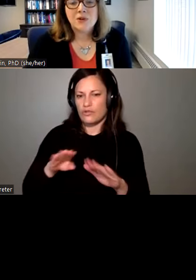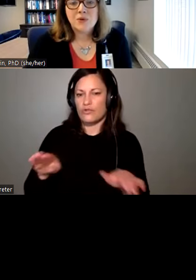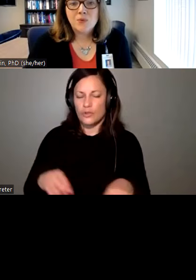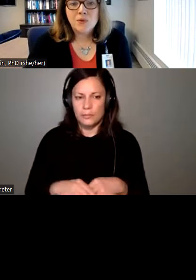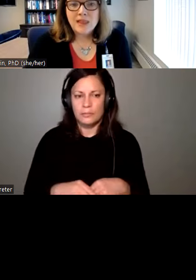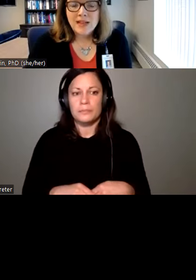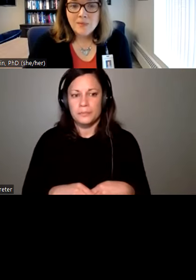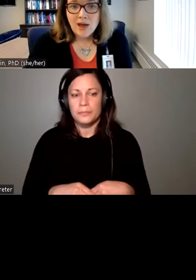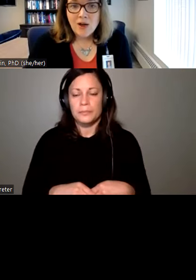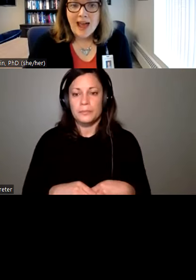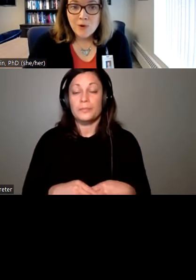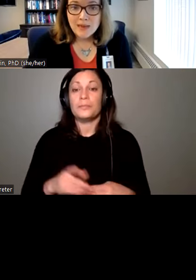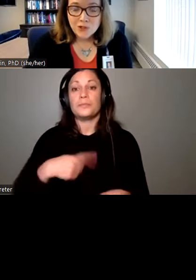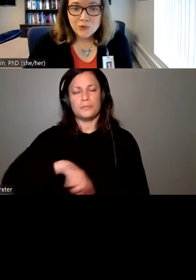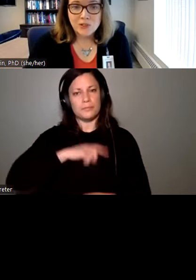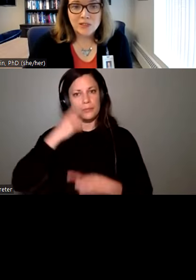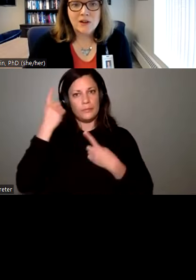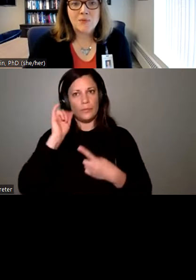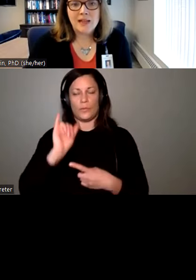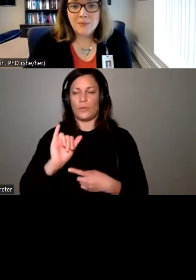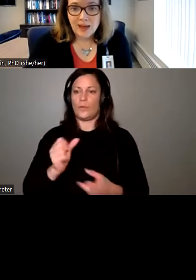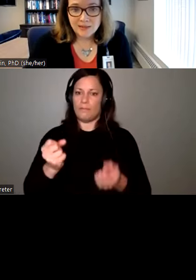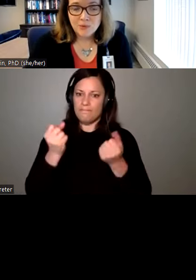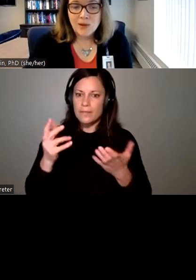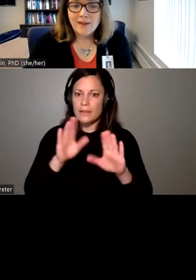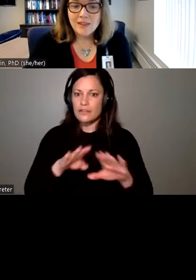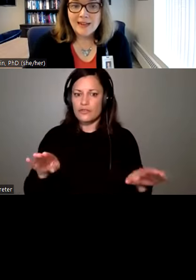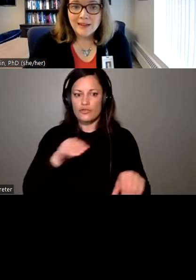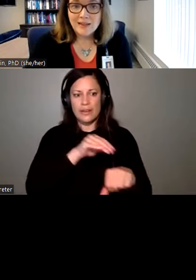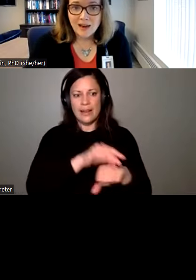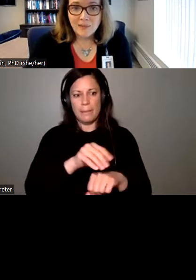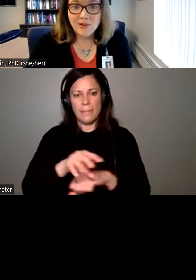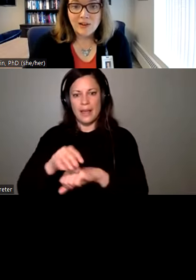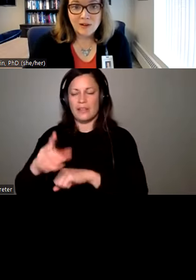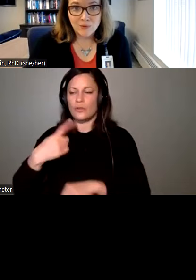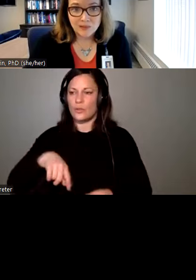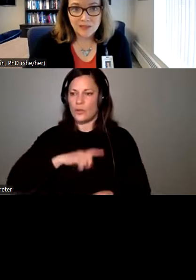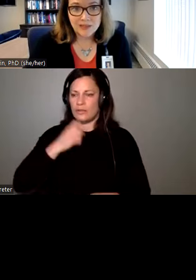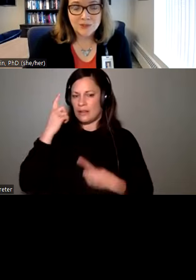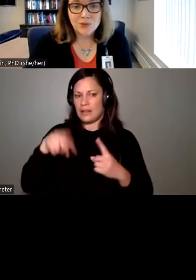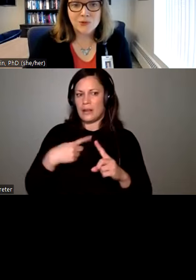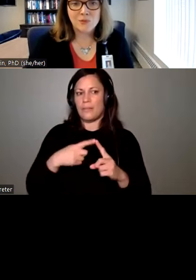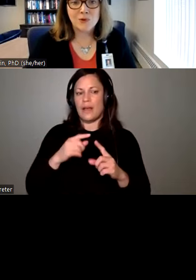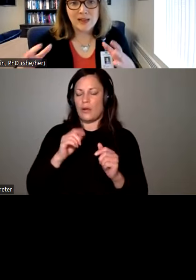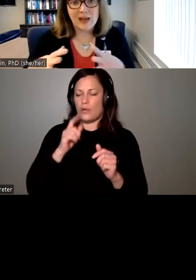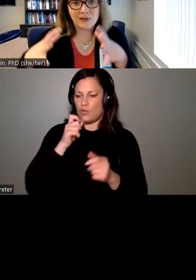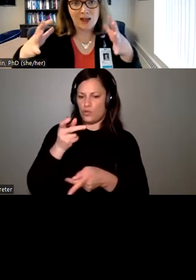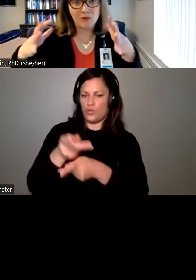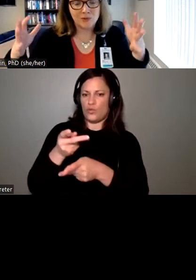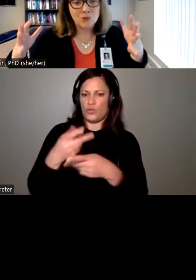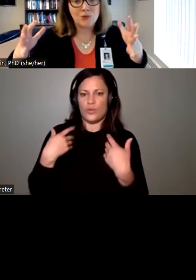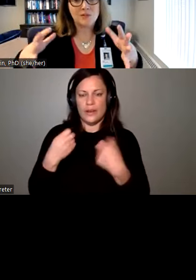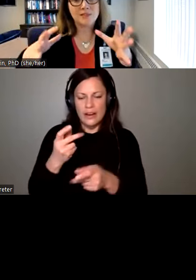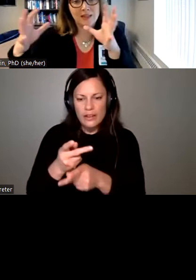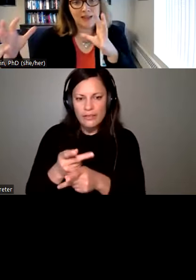And so when we think about how many children are being impacted, we have to think a lot about caregiver resilience. So sort of moving out now